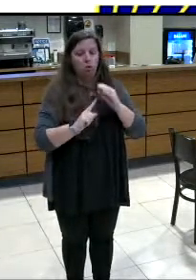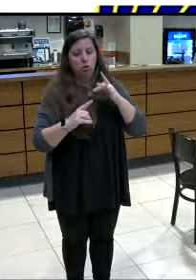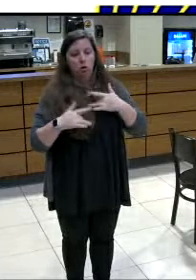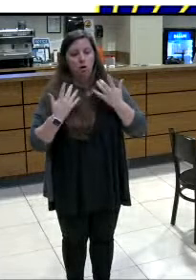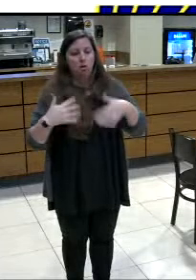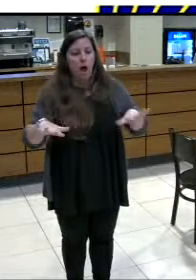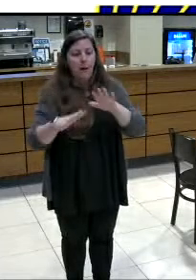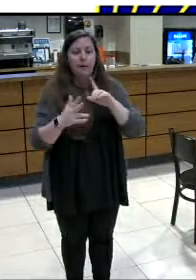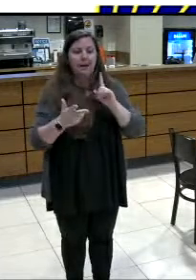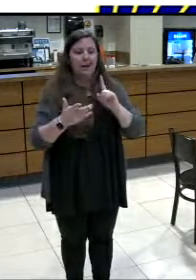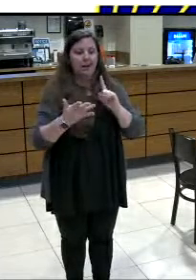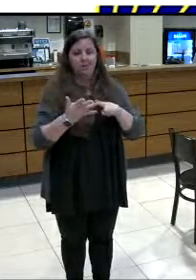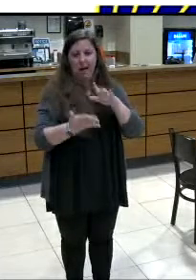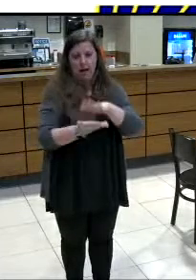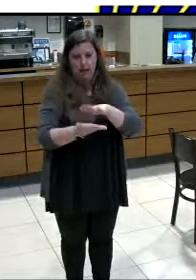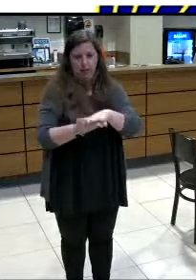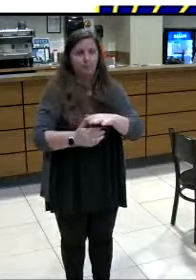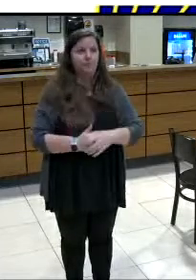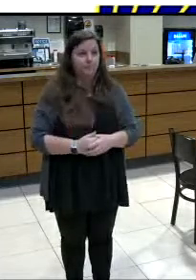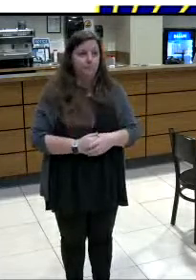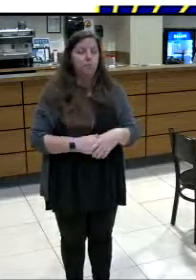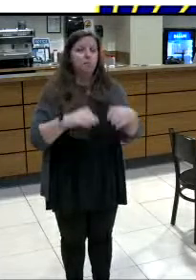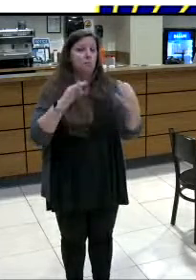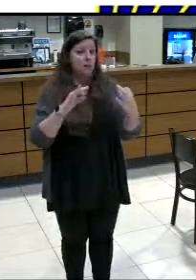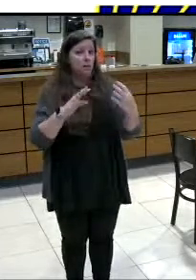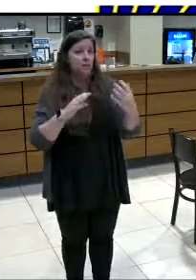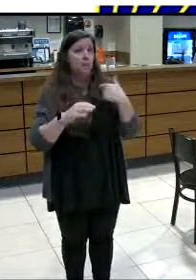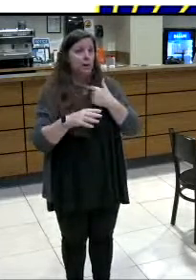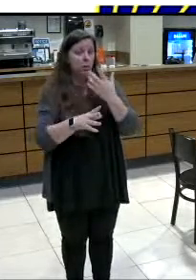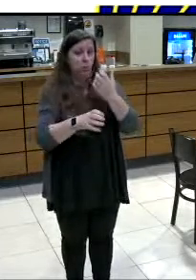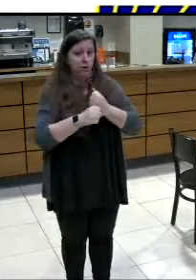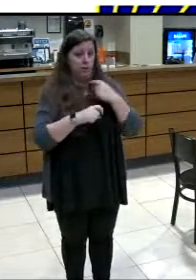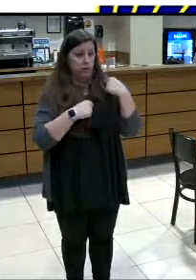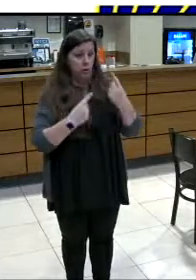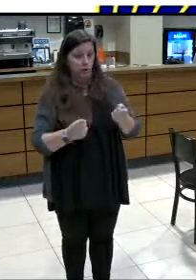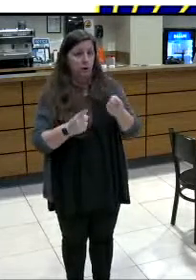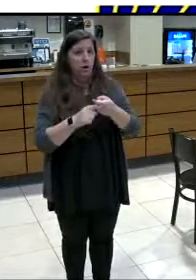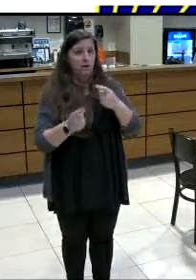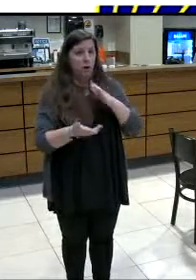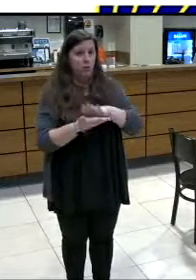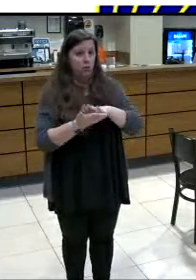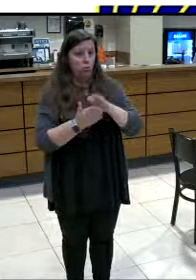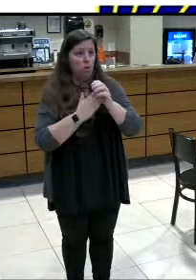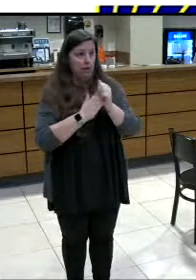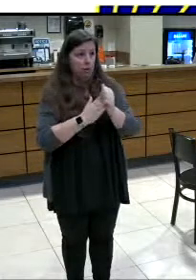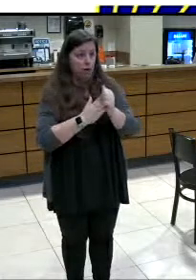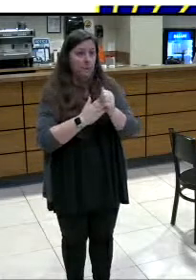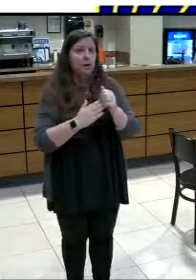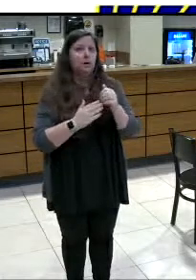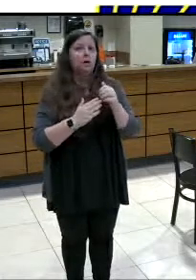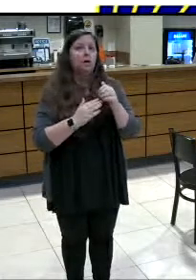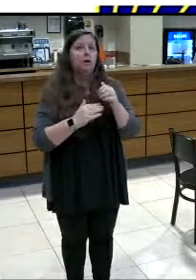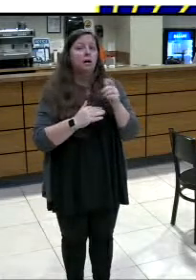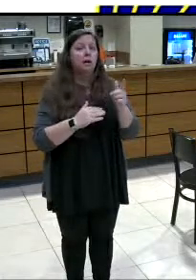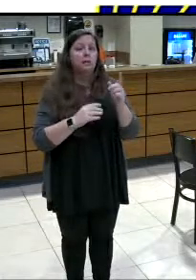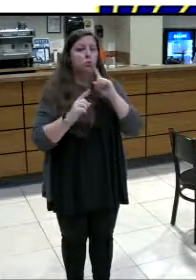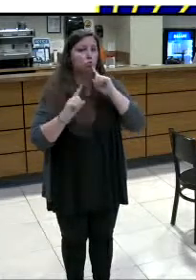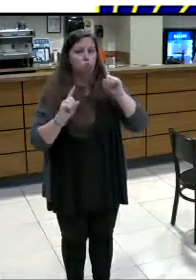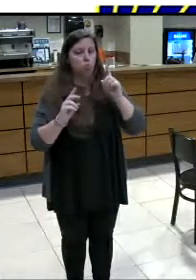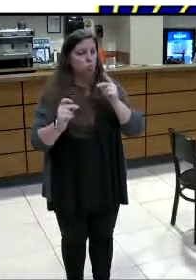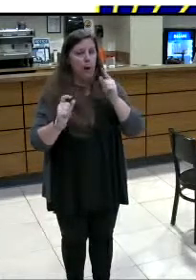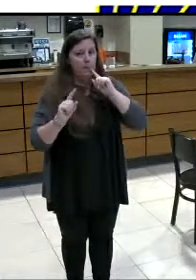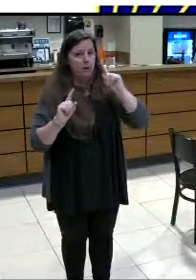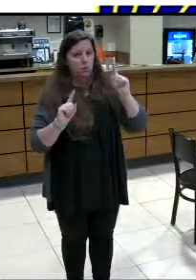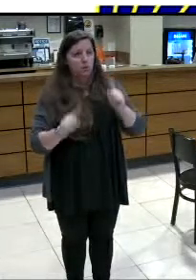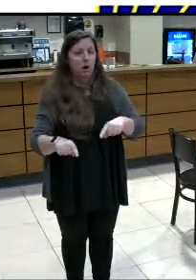So the feedback that we've received so far from school leadership is the rapid responses to academic and operation needs,